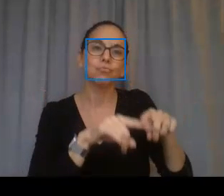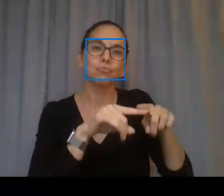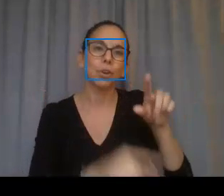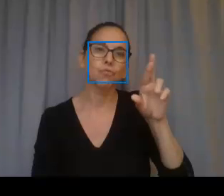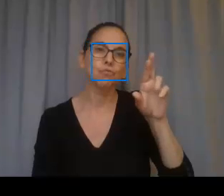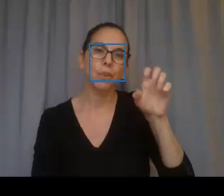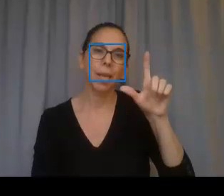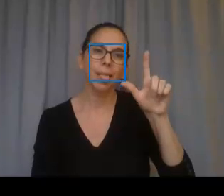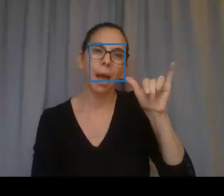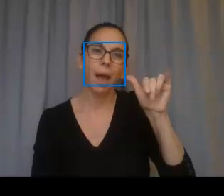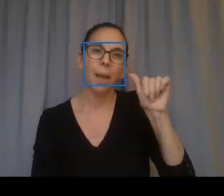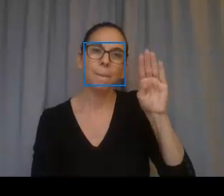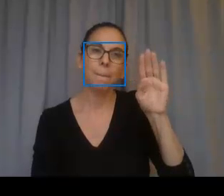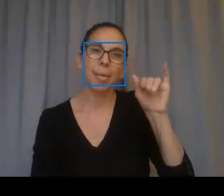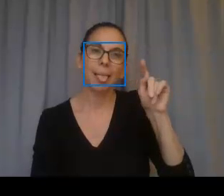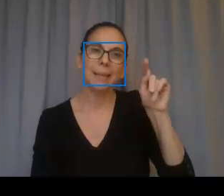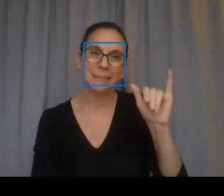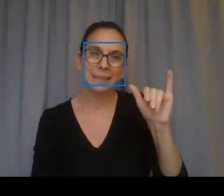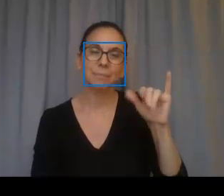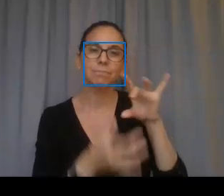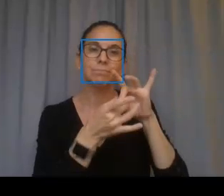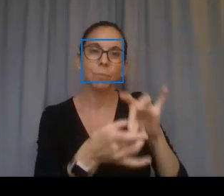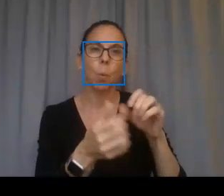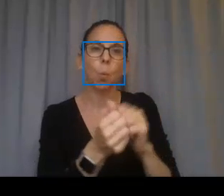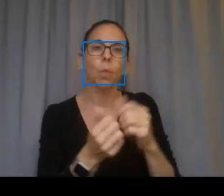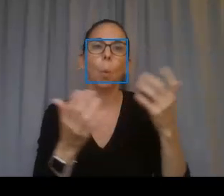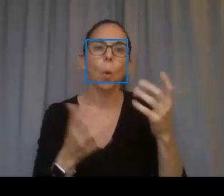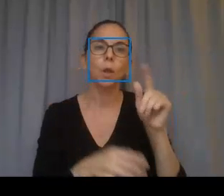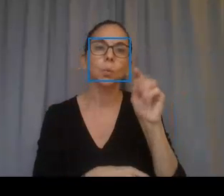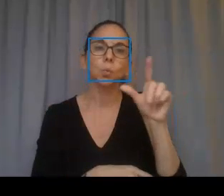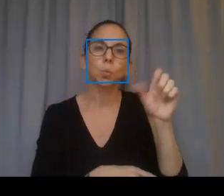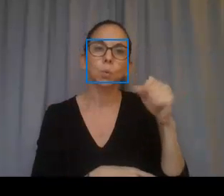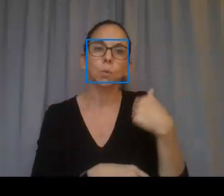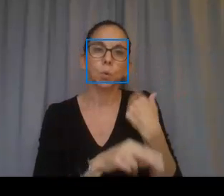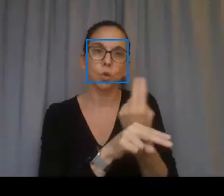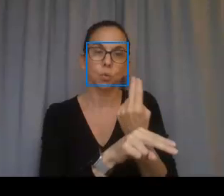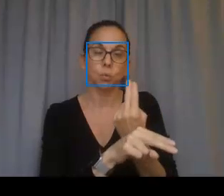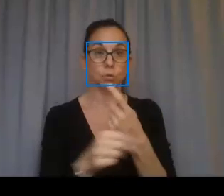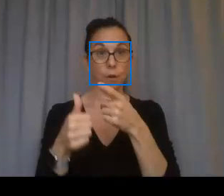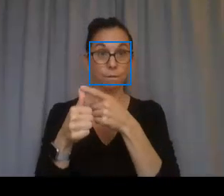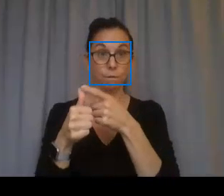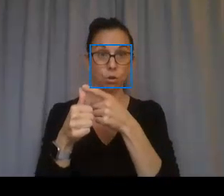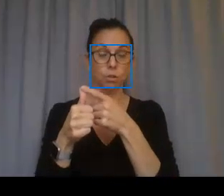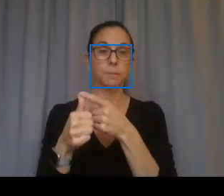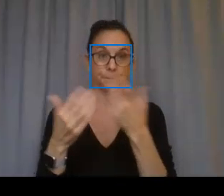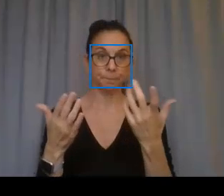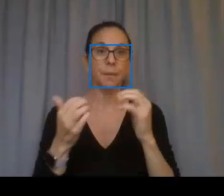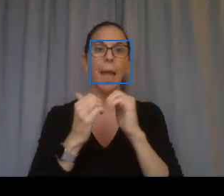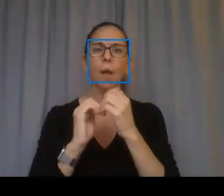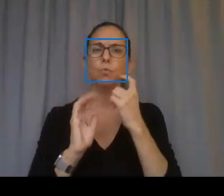those tools that we used. So the first thing we're going to do is talk about how to